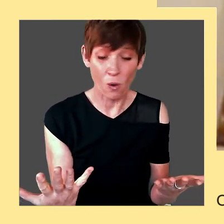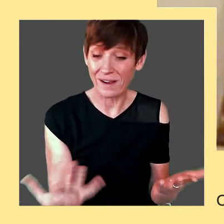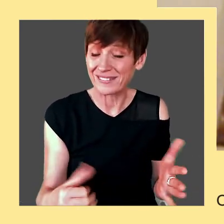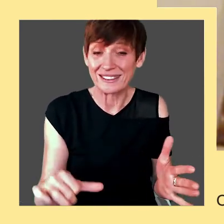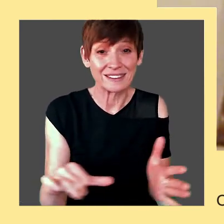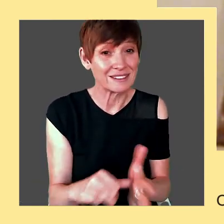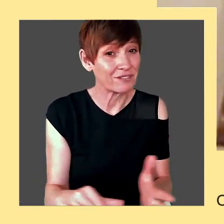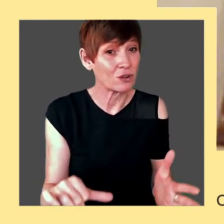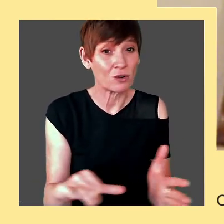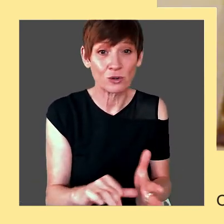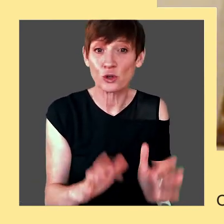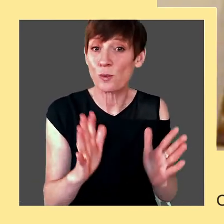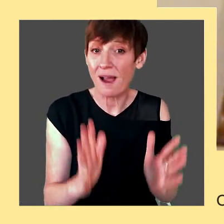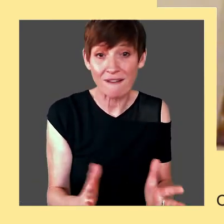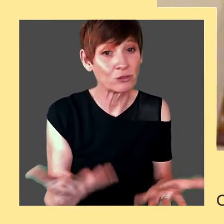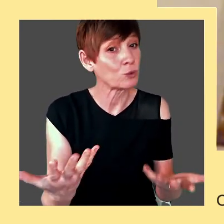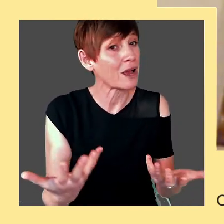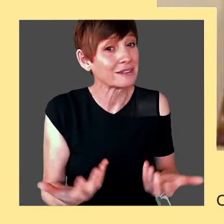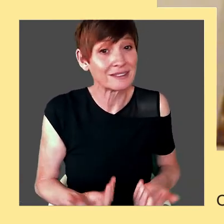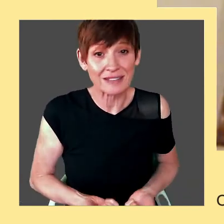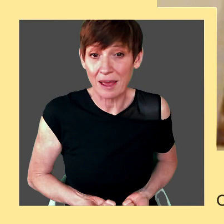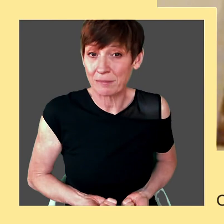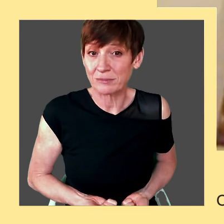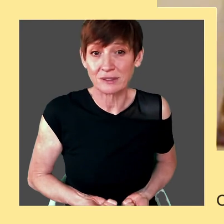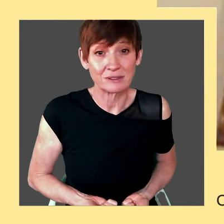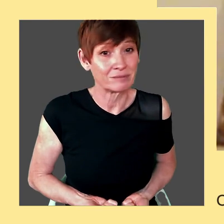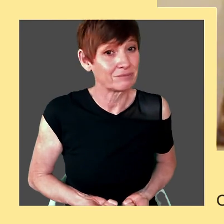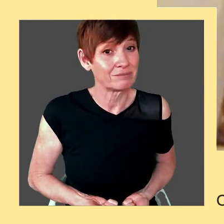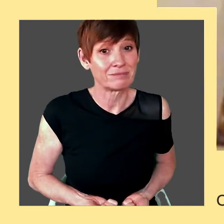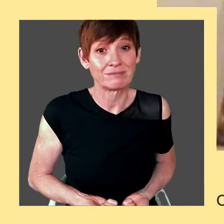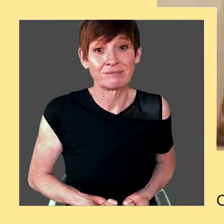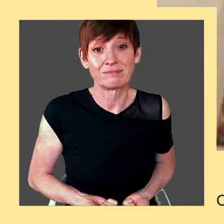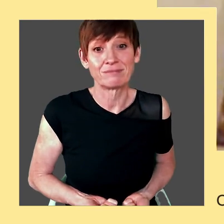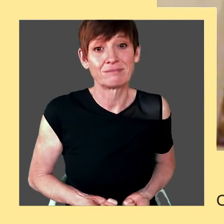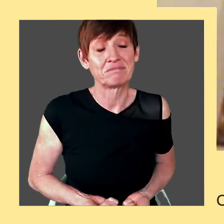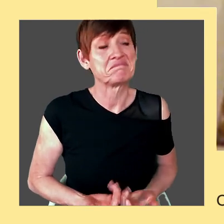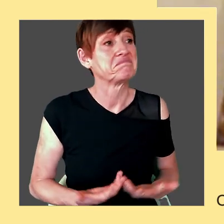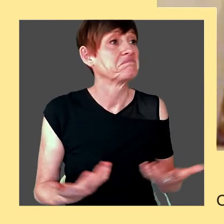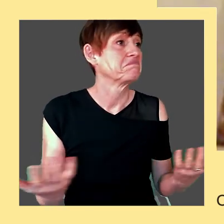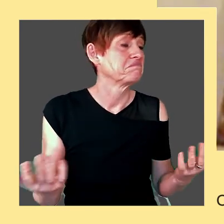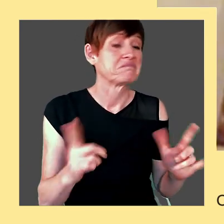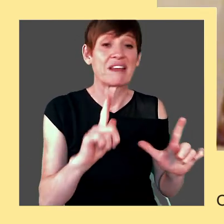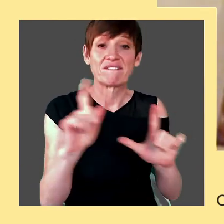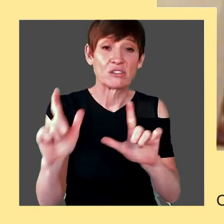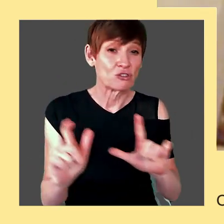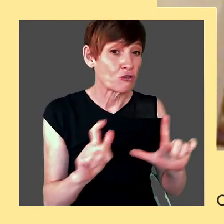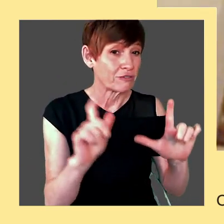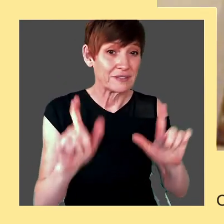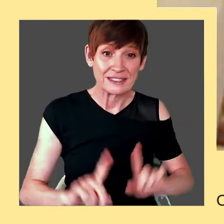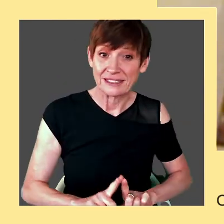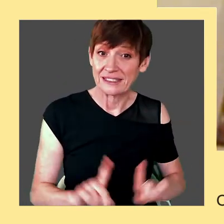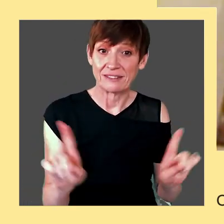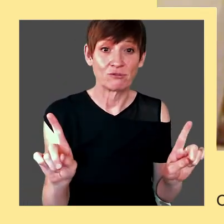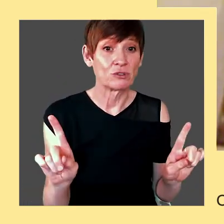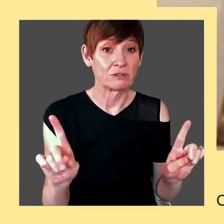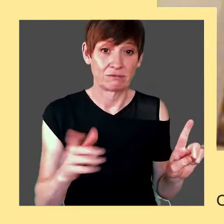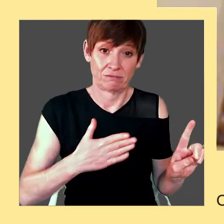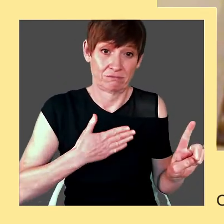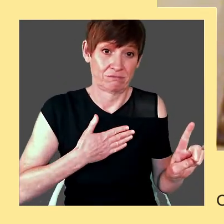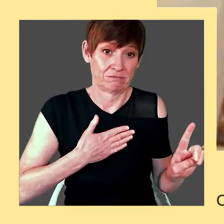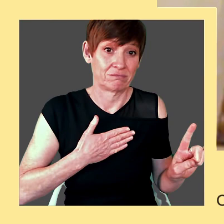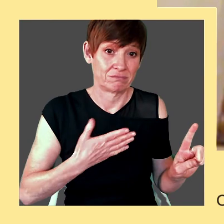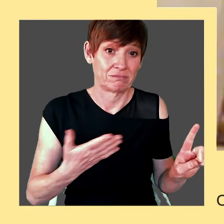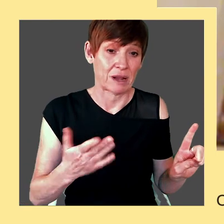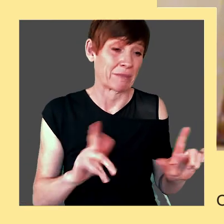to accept it and do something about that. I don't know, in photography, it's a little bit different, because photography